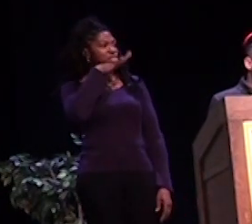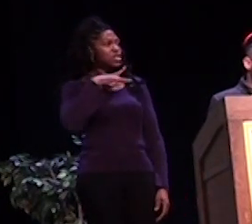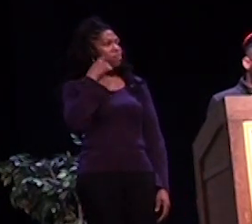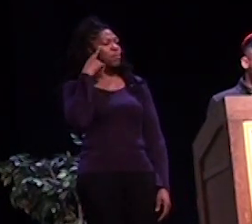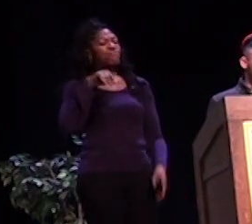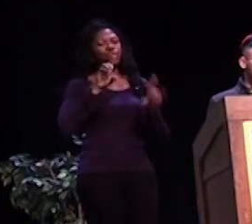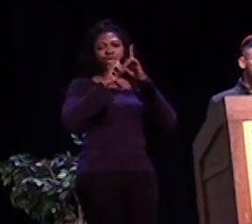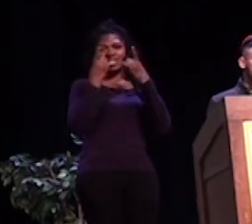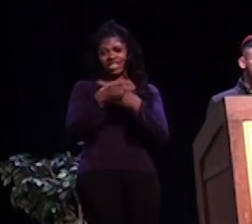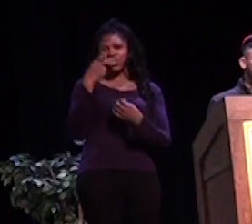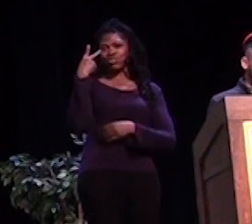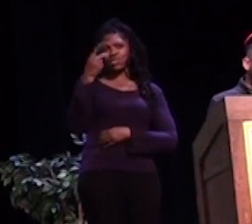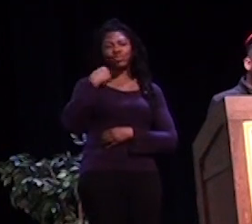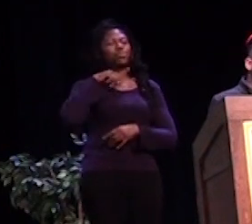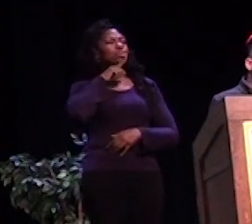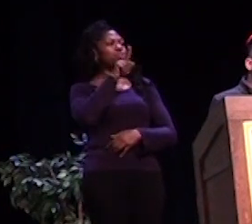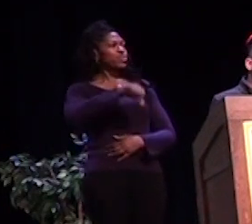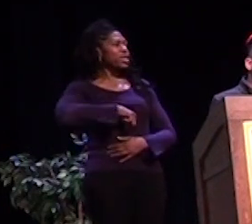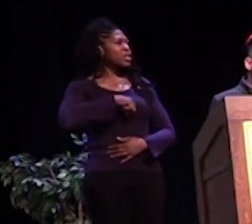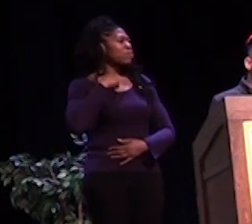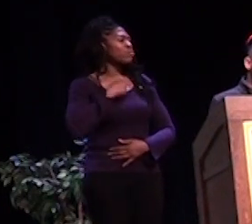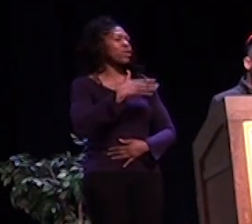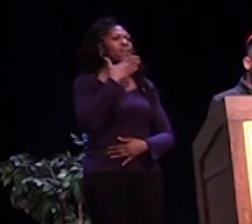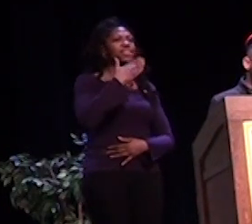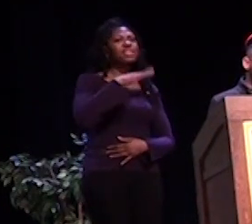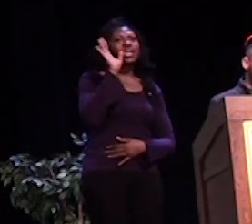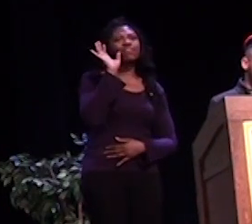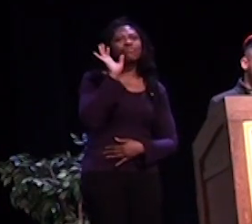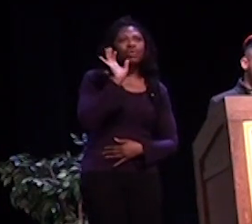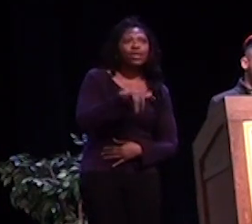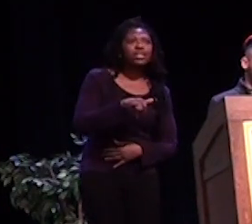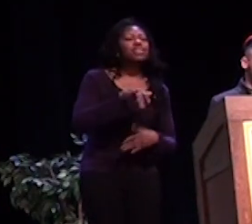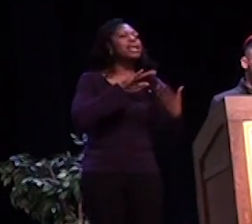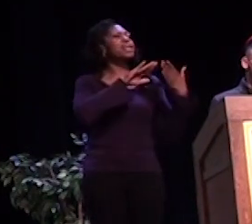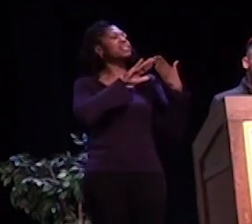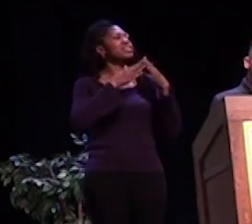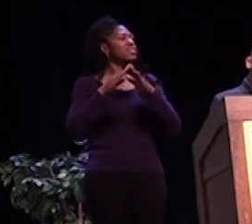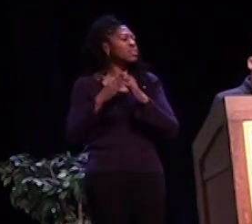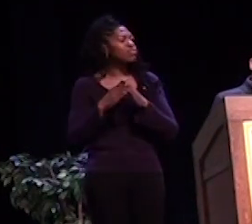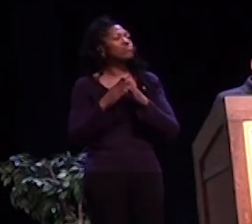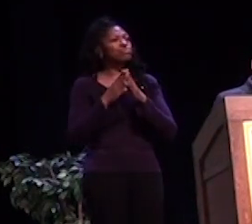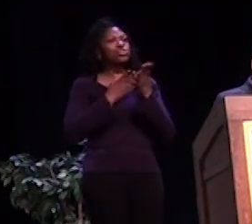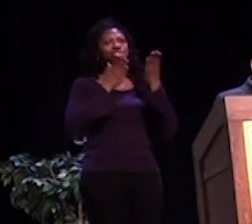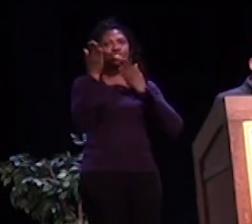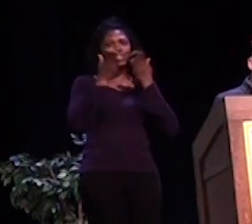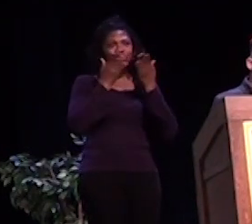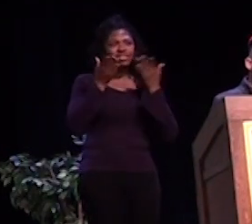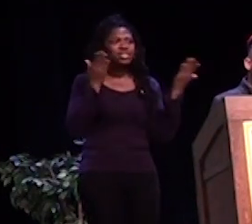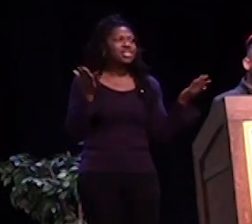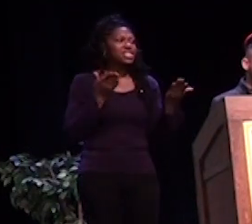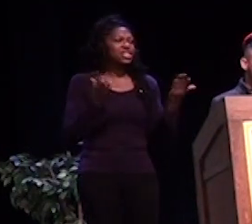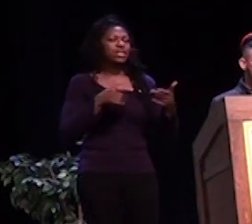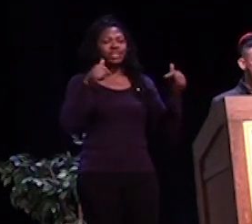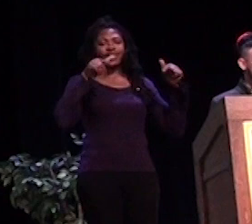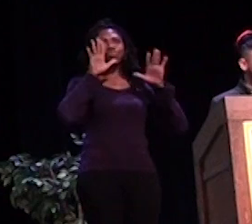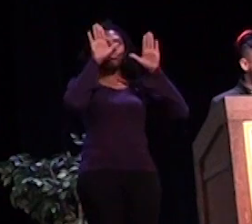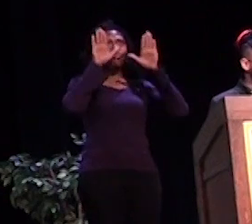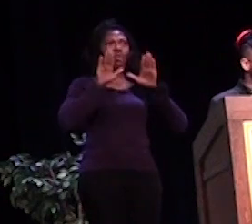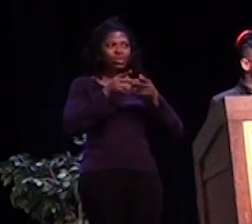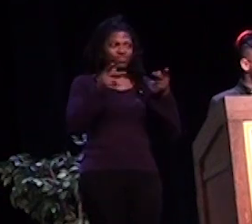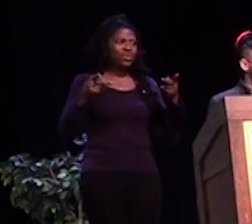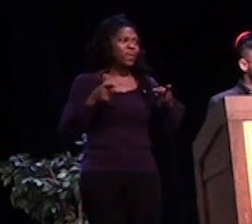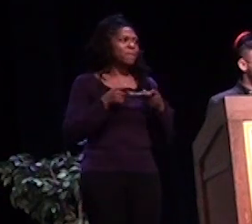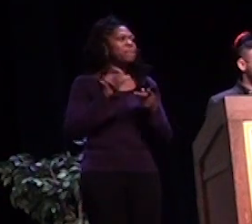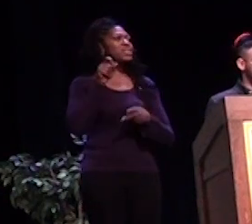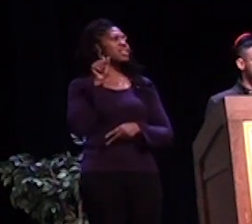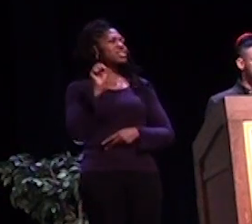2. We are so proud and grateful that the Neighborhood Housing Services Department chose the home of the mighty hurricane, San Diego High School, and our